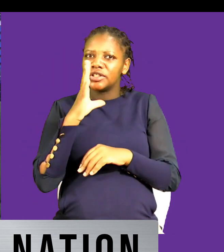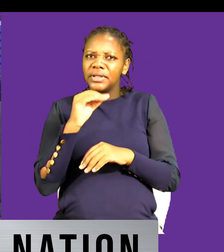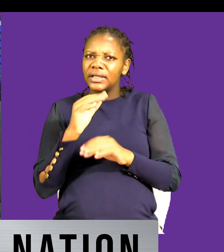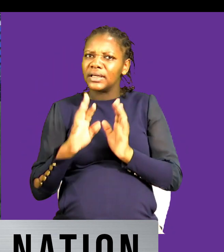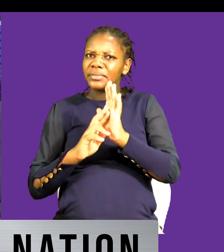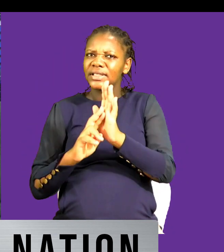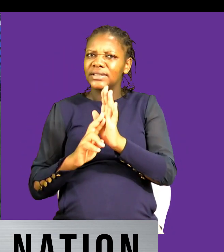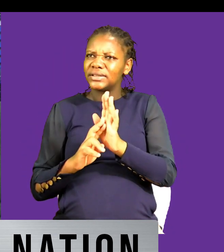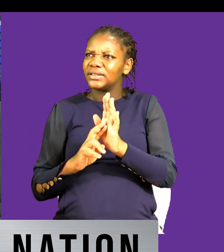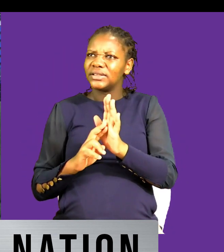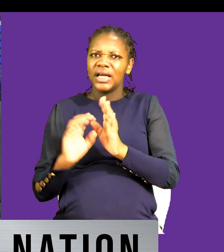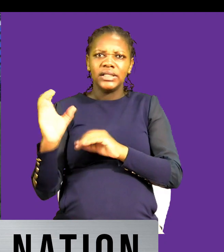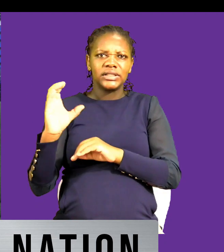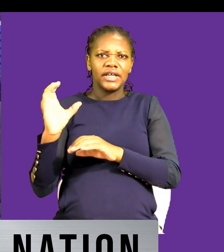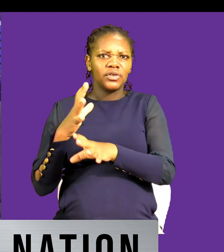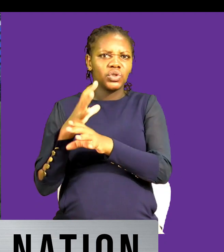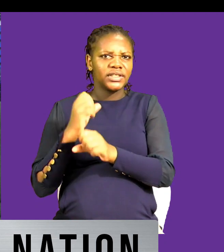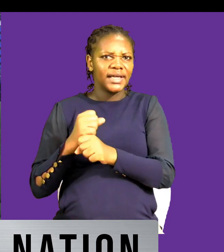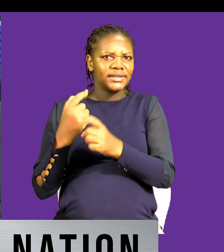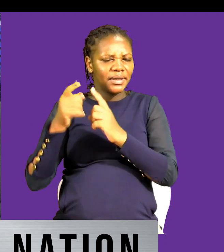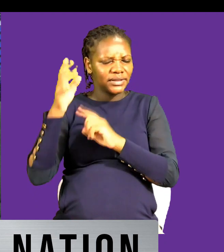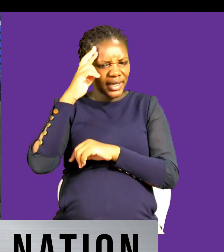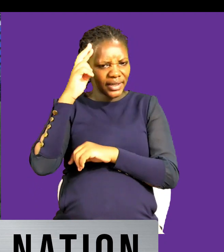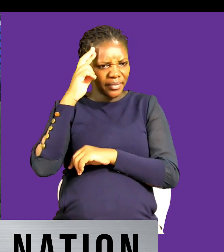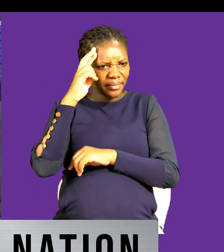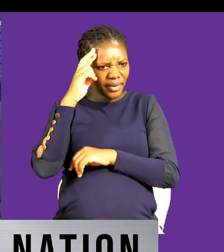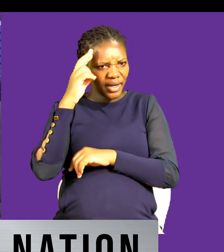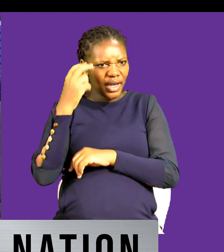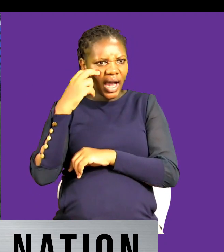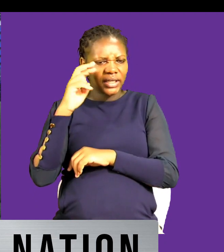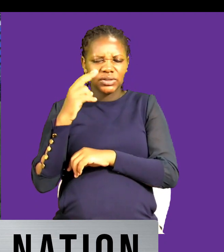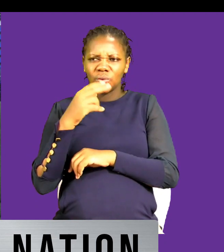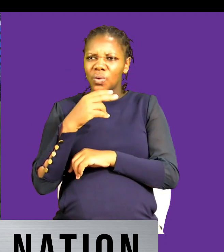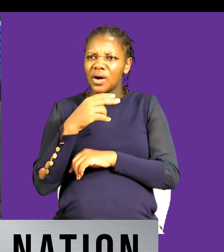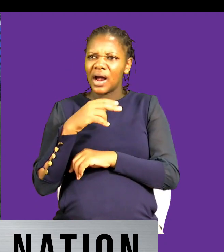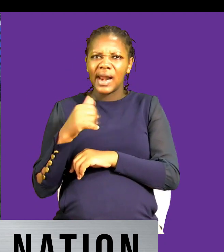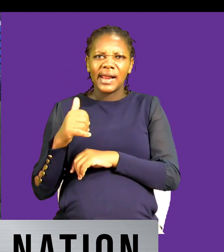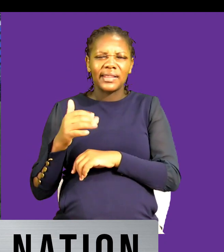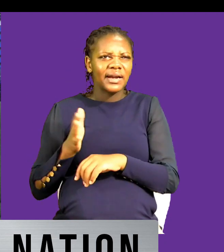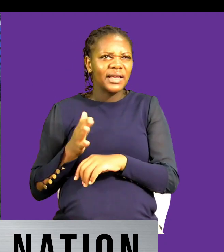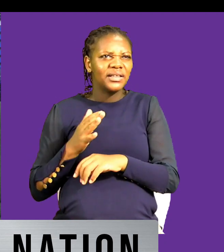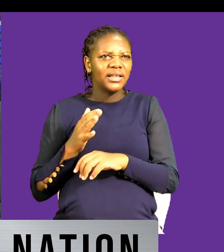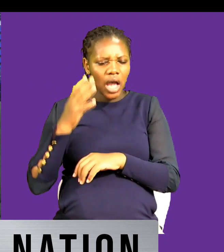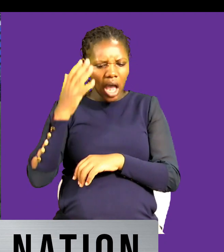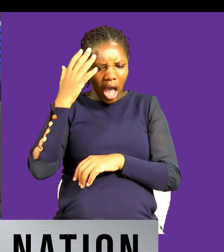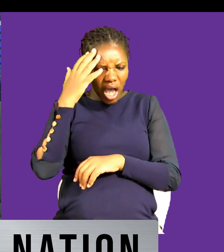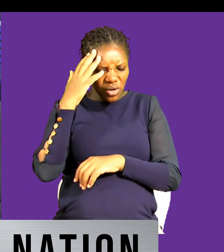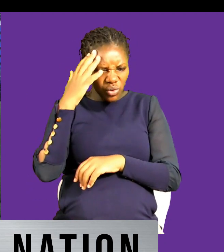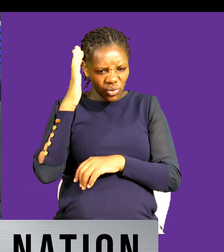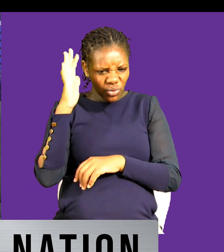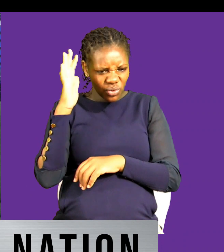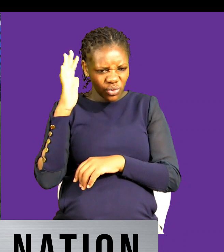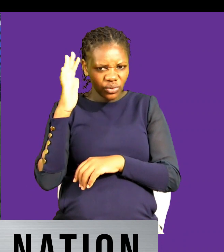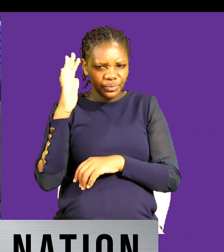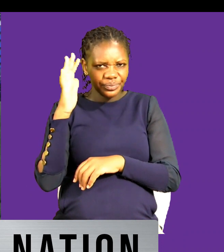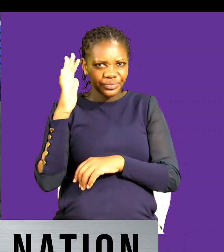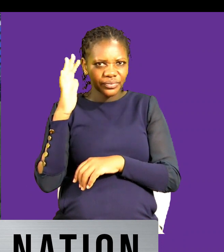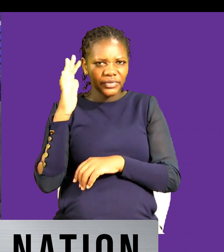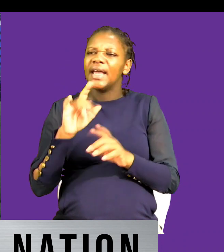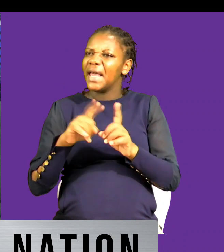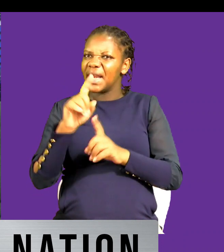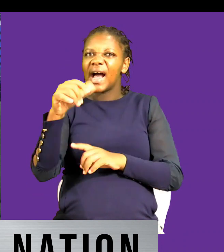of civil society, but I remember seeing Malombe, yes. Malombe spoke. There's another lady, I think, from one of those, and